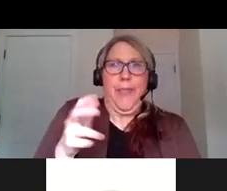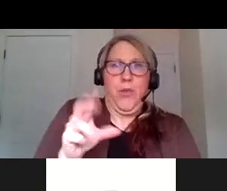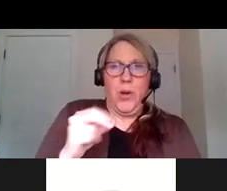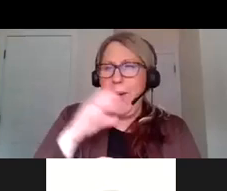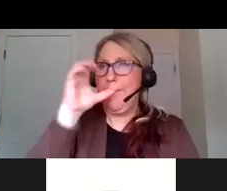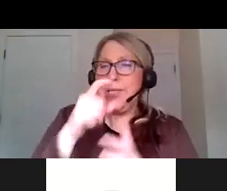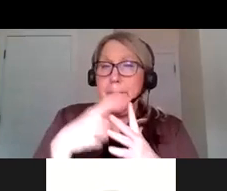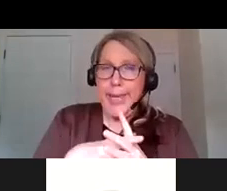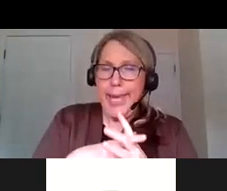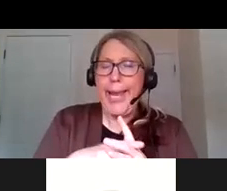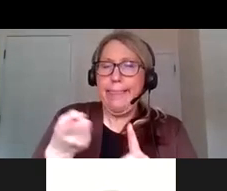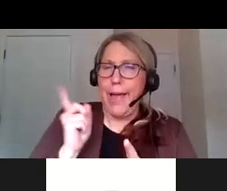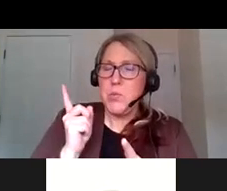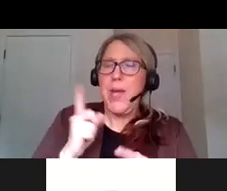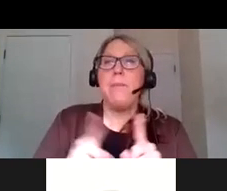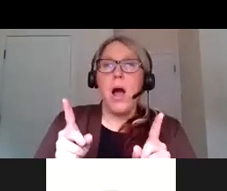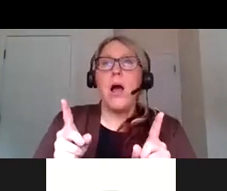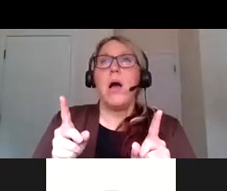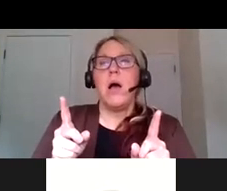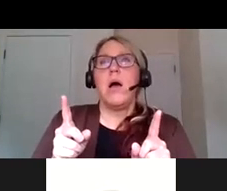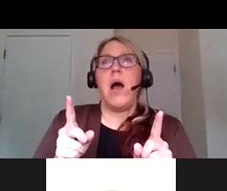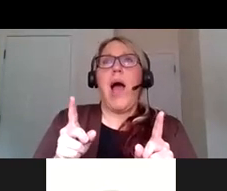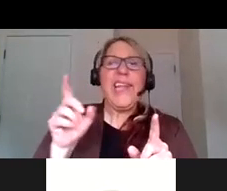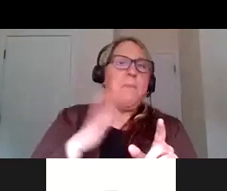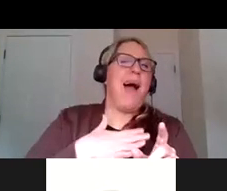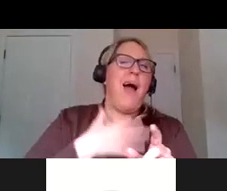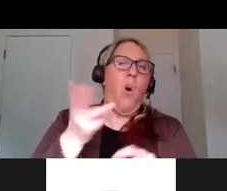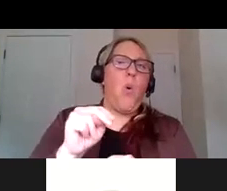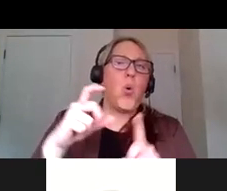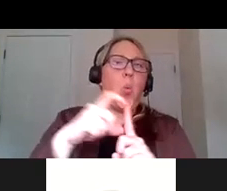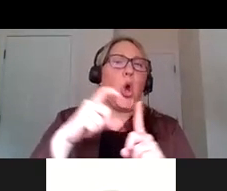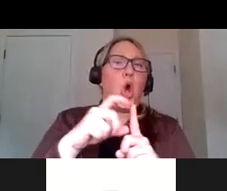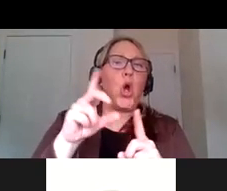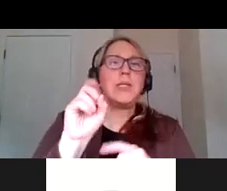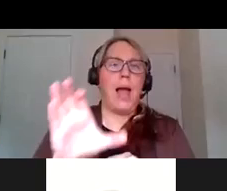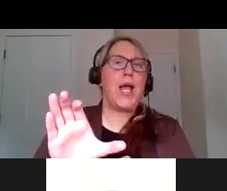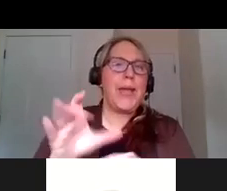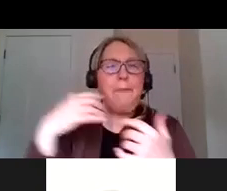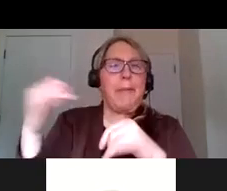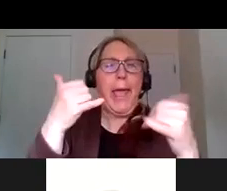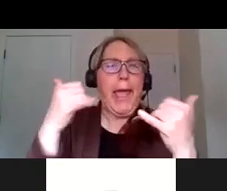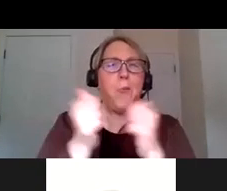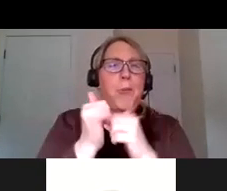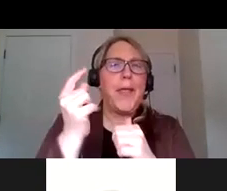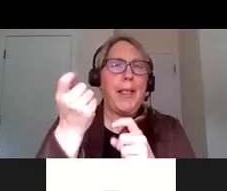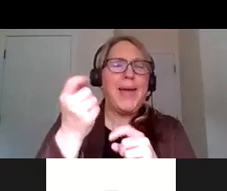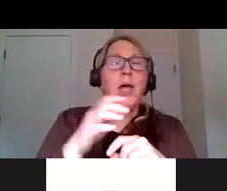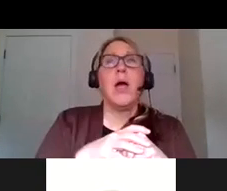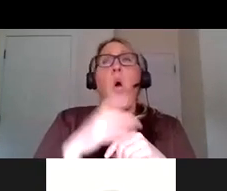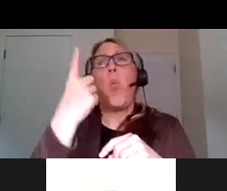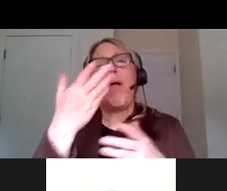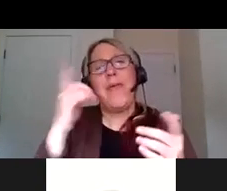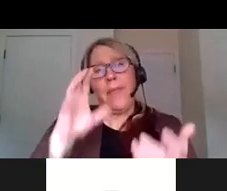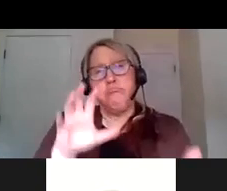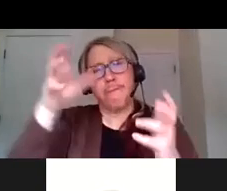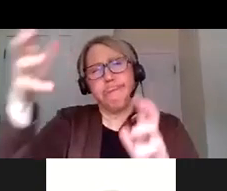the beginning, but I did my own Word document and played around with it a little. And the only thing that kind of threw me off